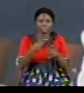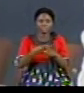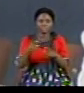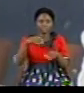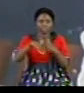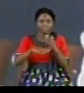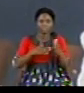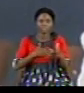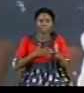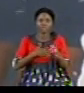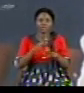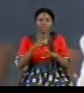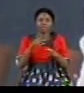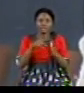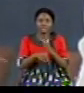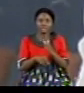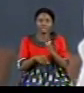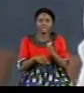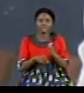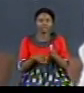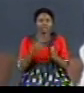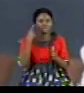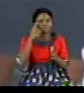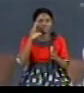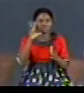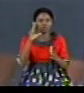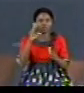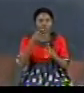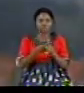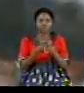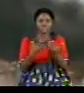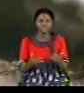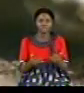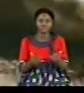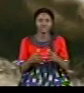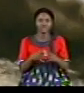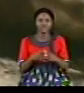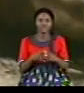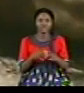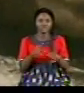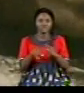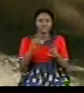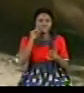now. The leg, I don't even stand for 30 minutes. But yesterday,